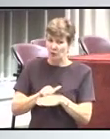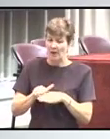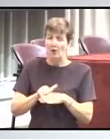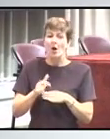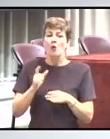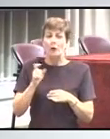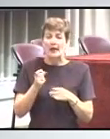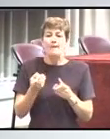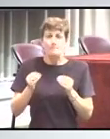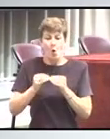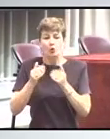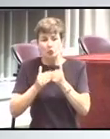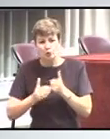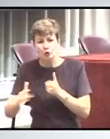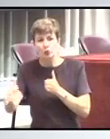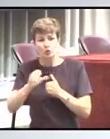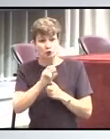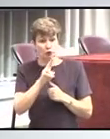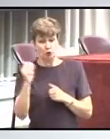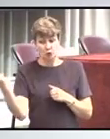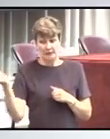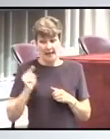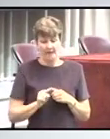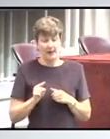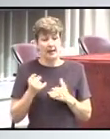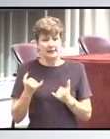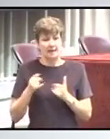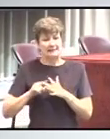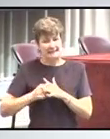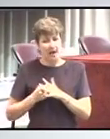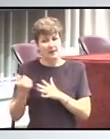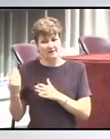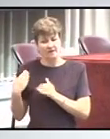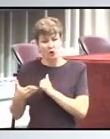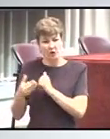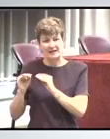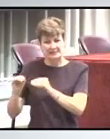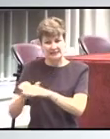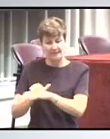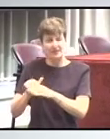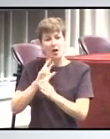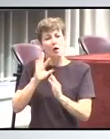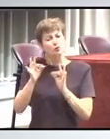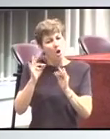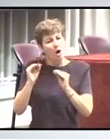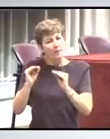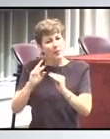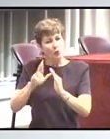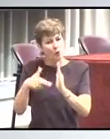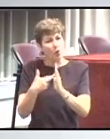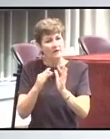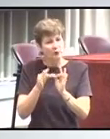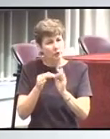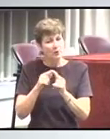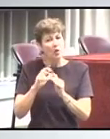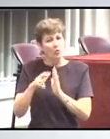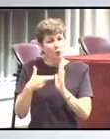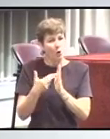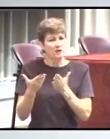much more to do. Sue came in and started some of that for us, talking about the role of the interpreter, the